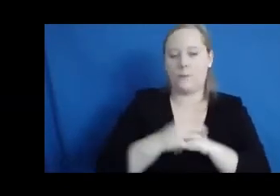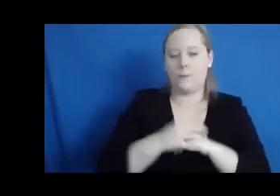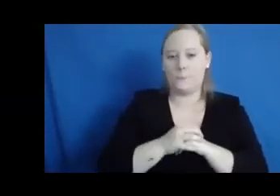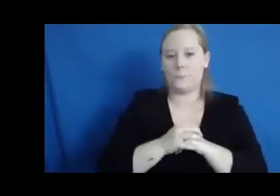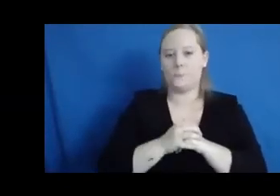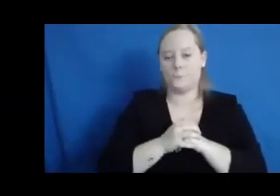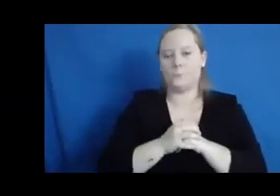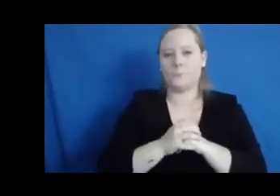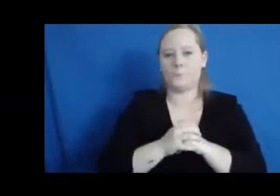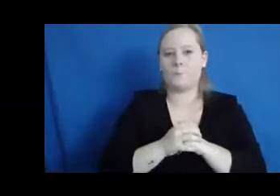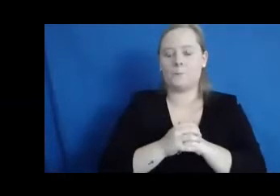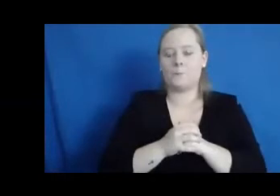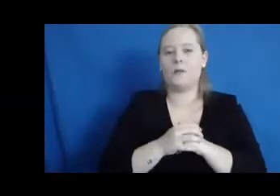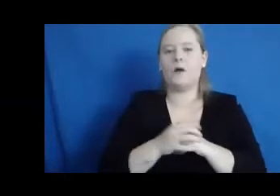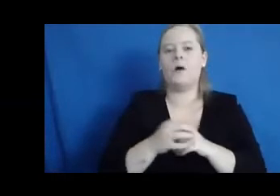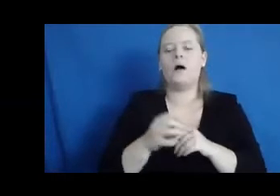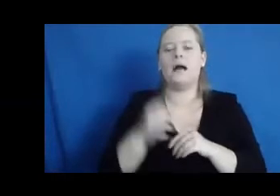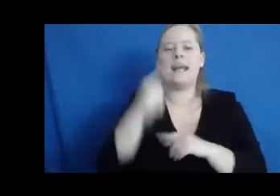And I think